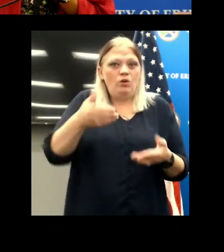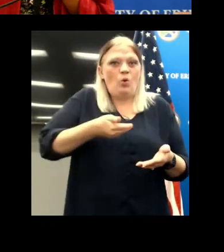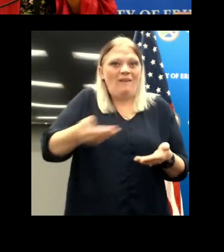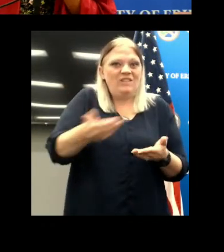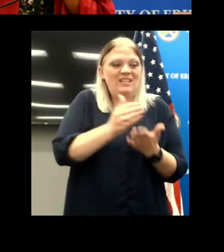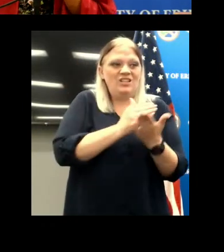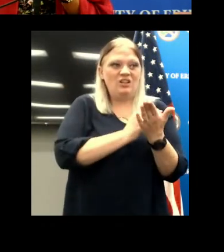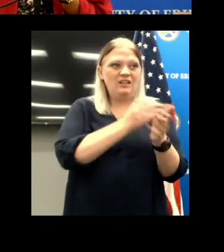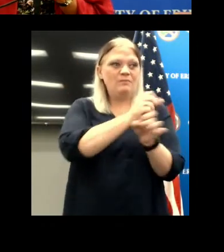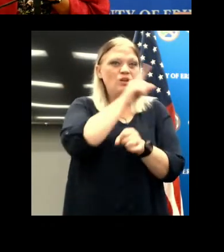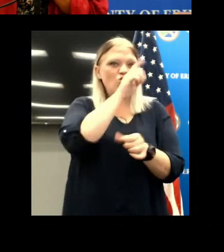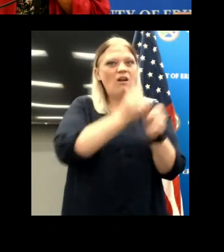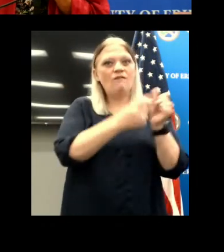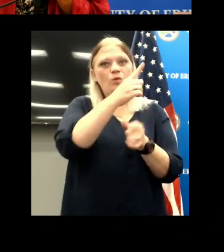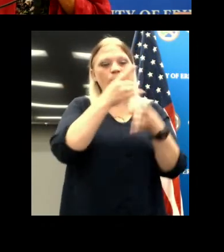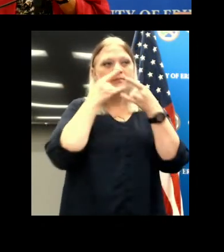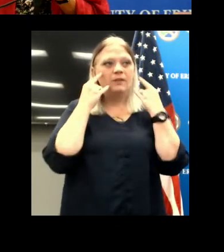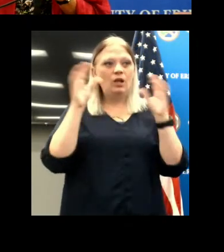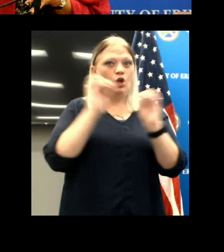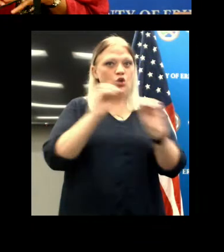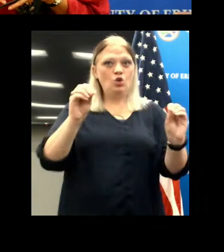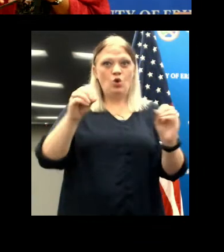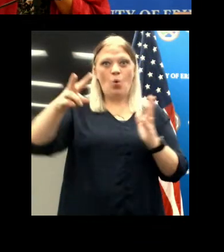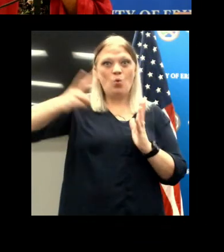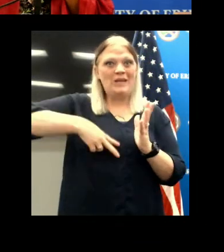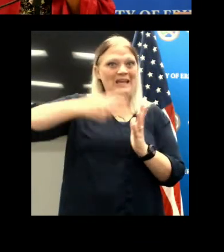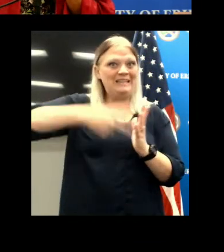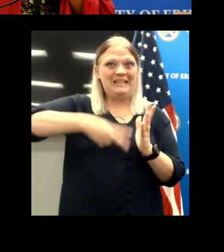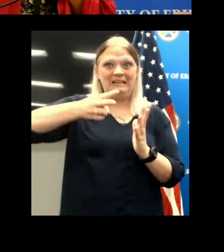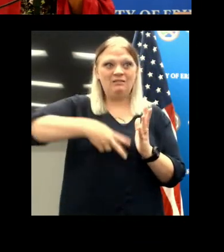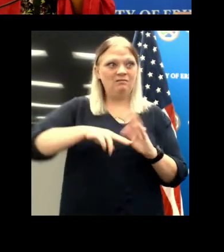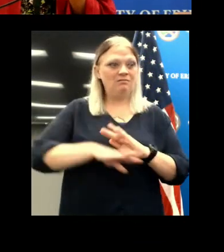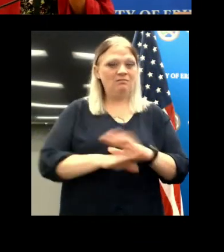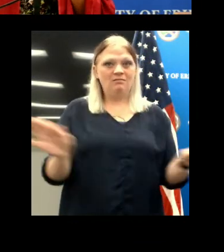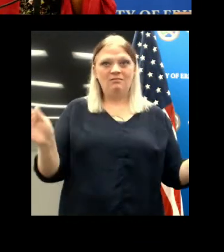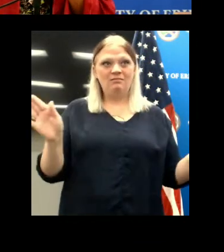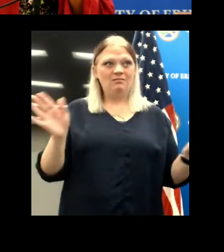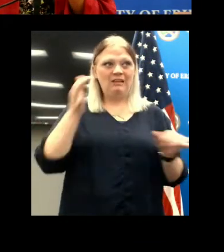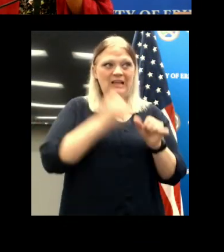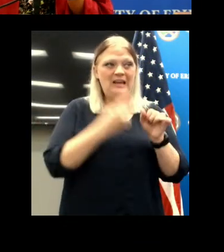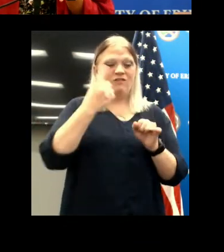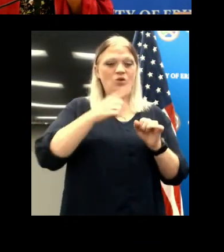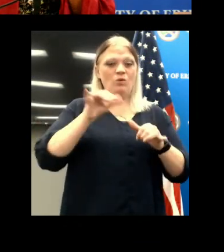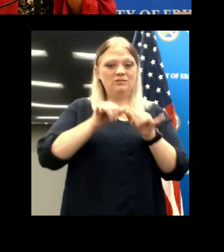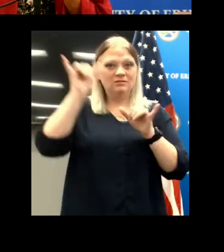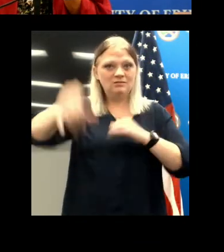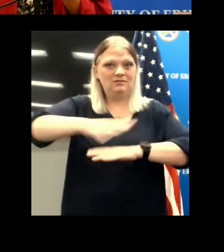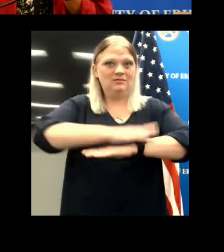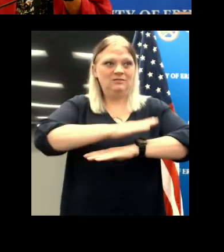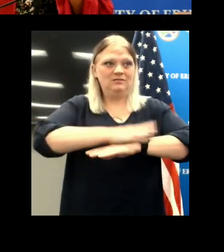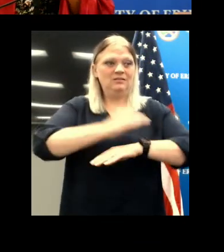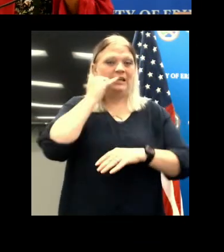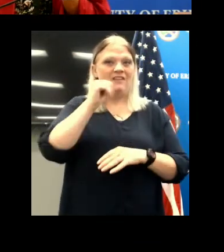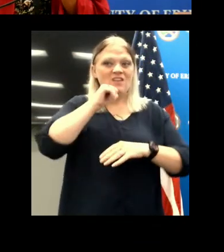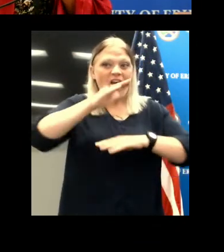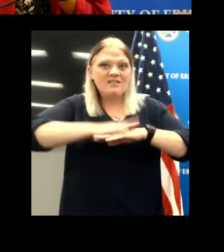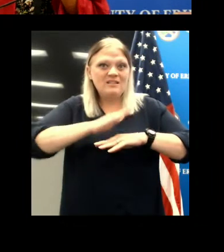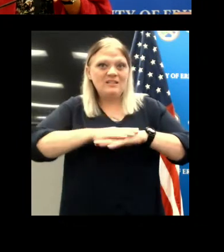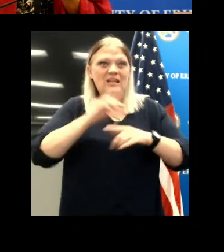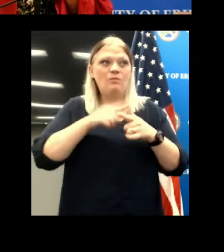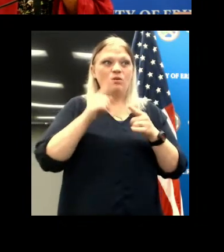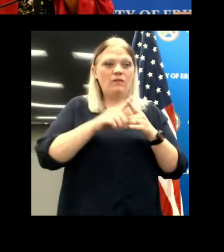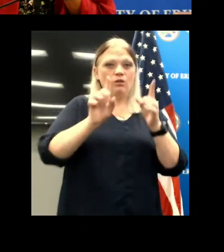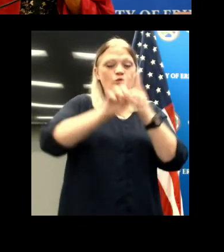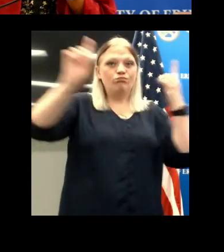and making sure everybody wears masks, no dancing. Everybody should be at the table. If they're not at the table, they have to be